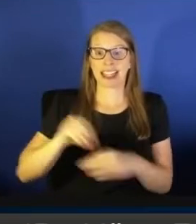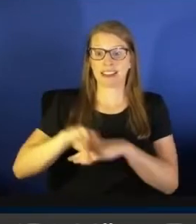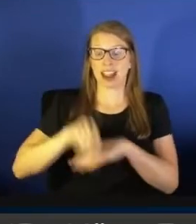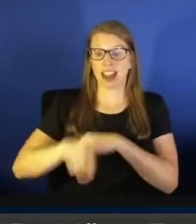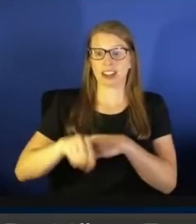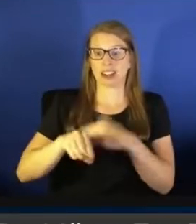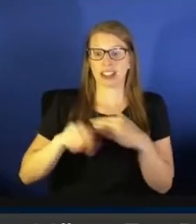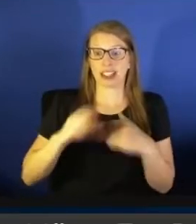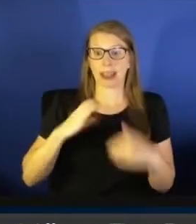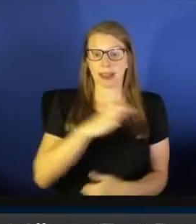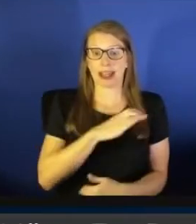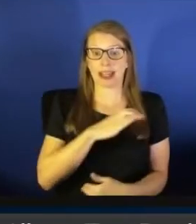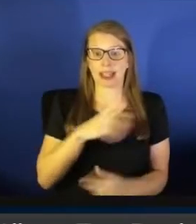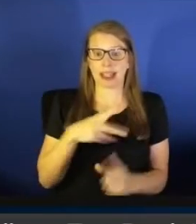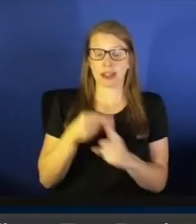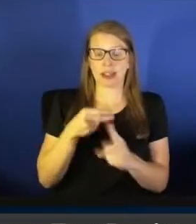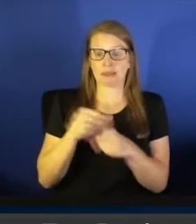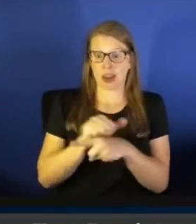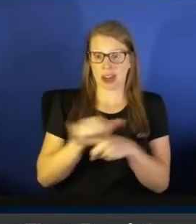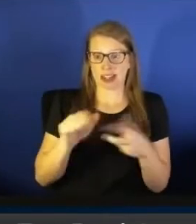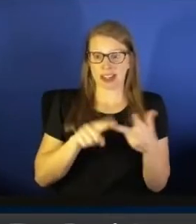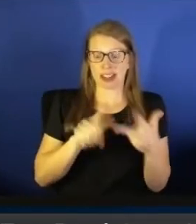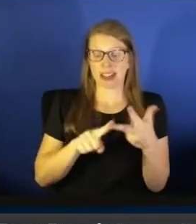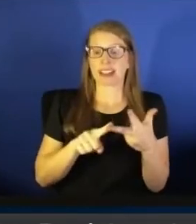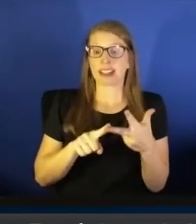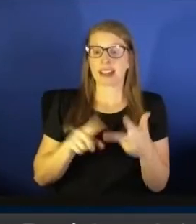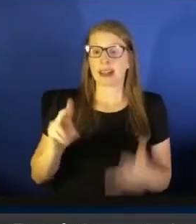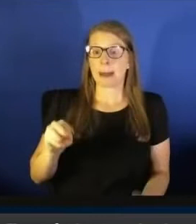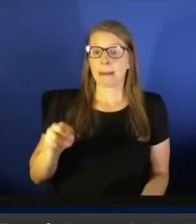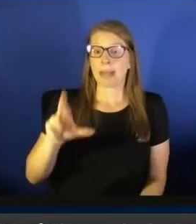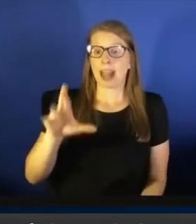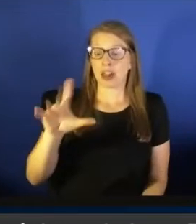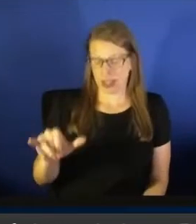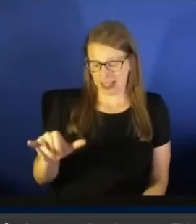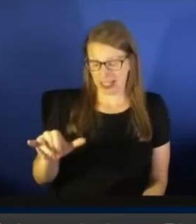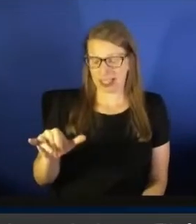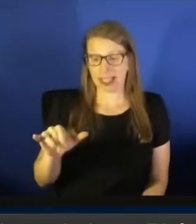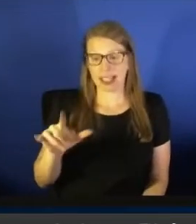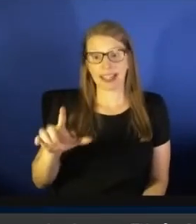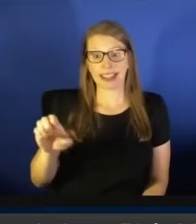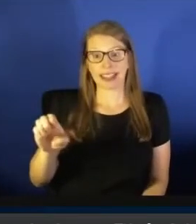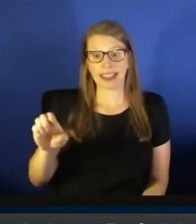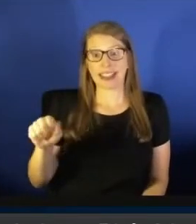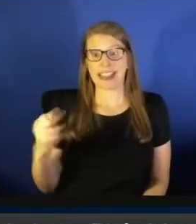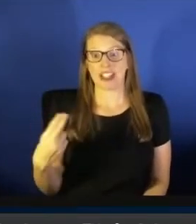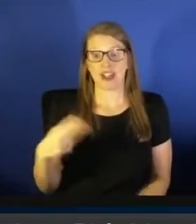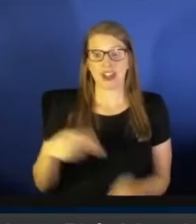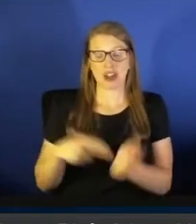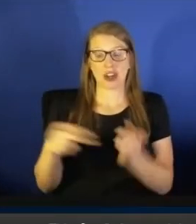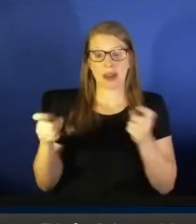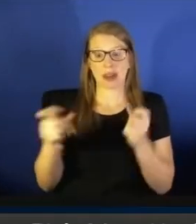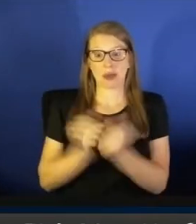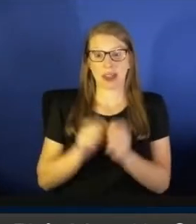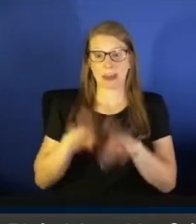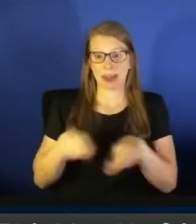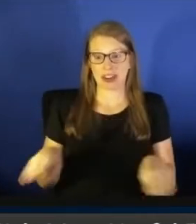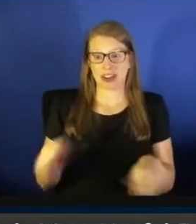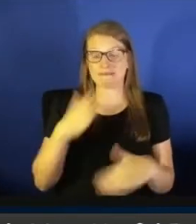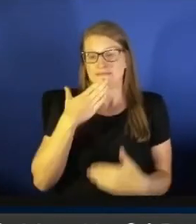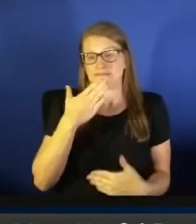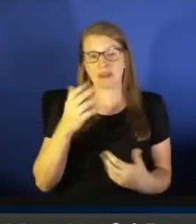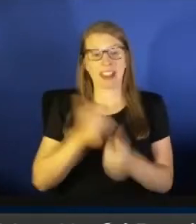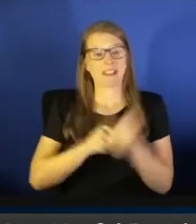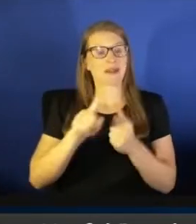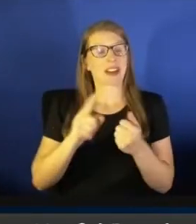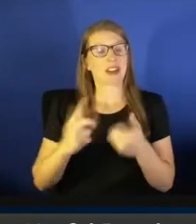Practices. And also joining us is Mallory Leach, nurse manager with pediatrics. So thank you everyone for joining us